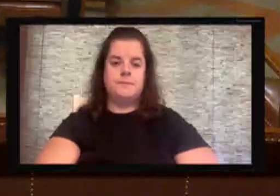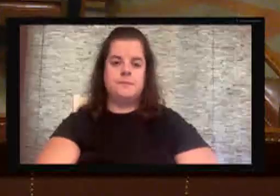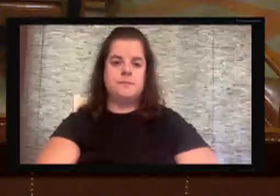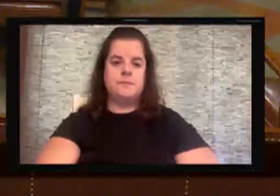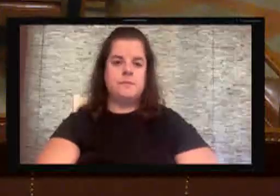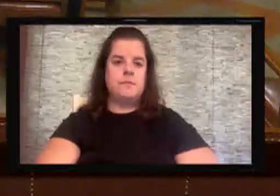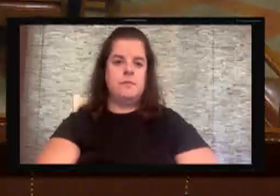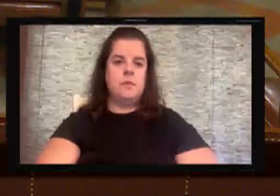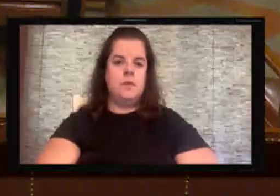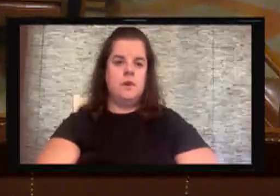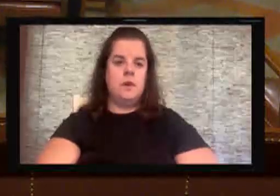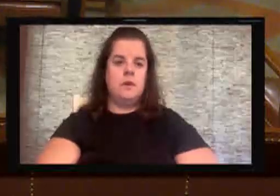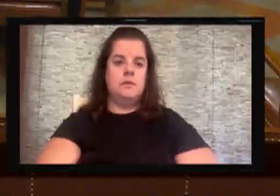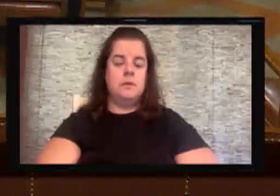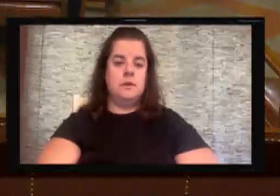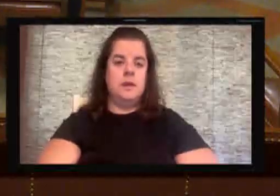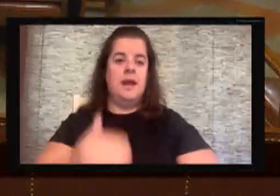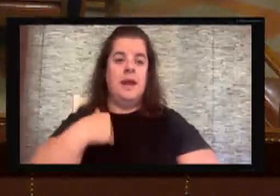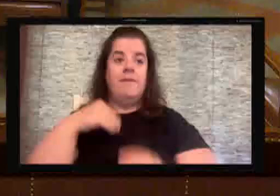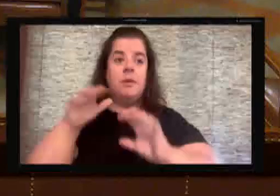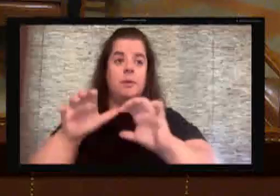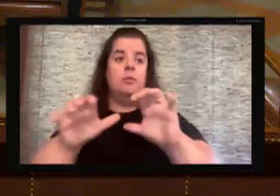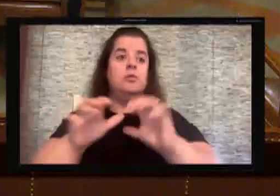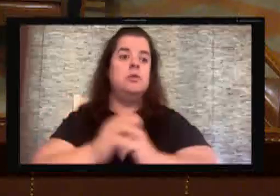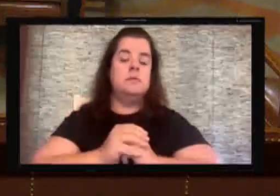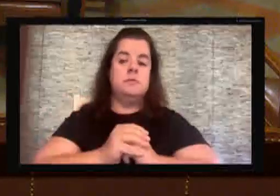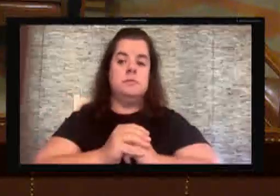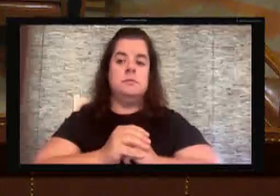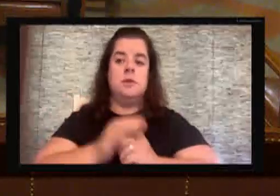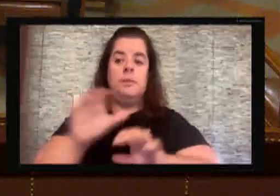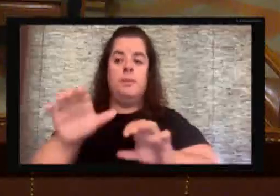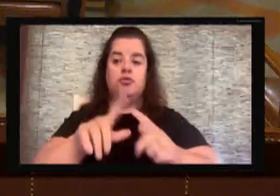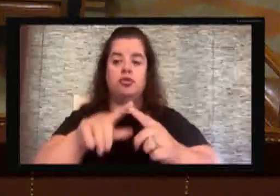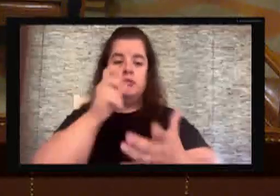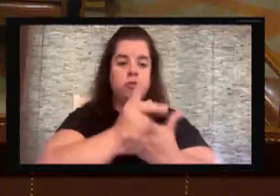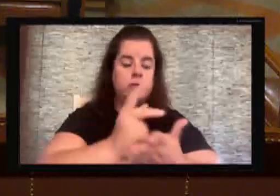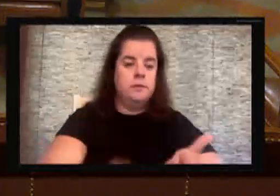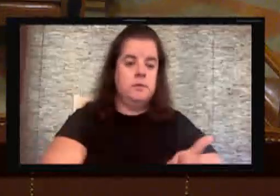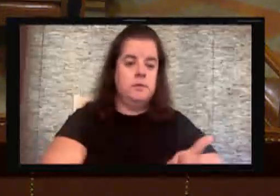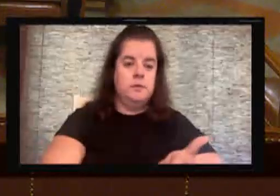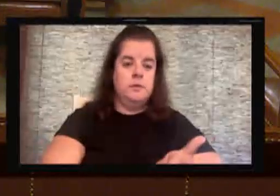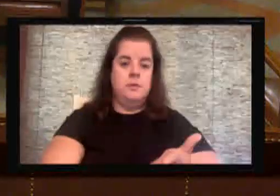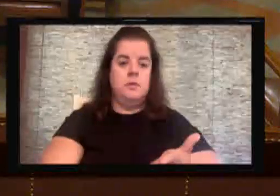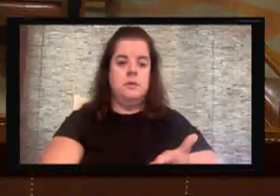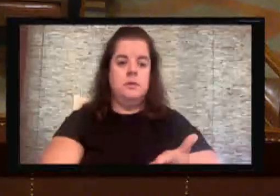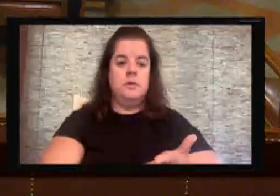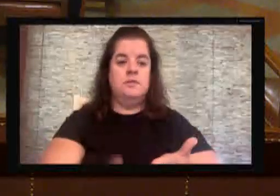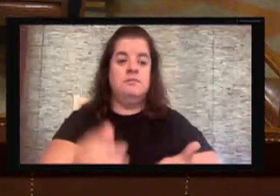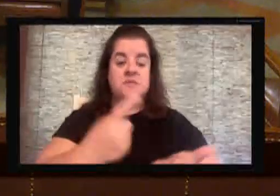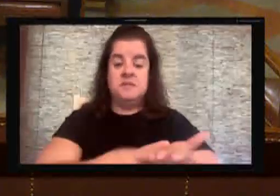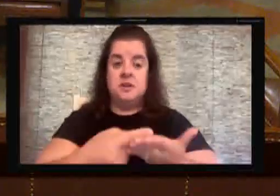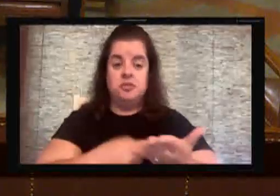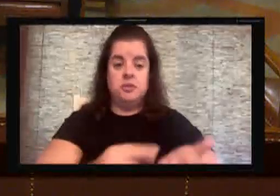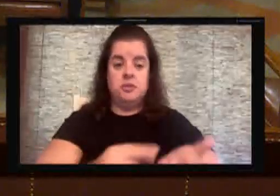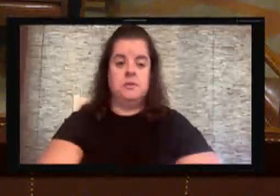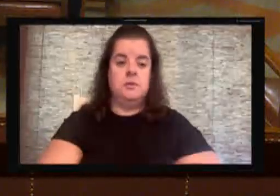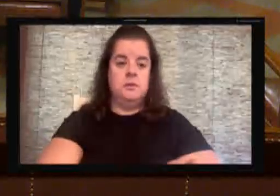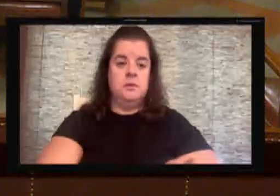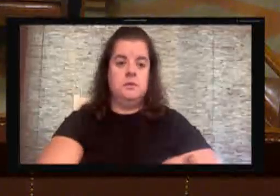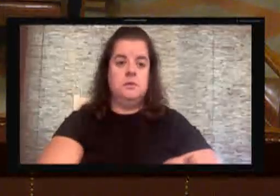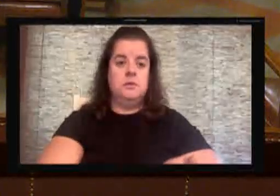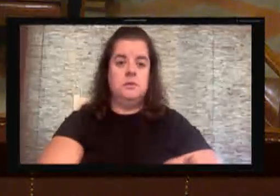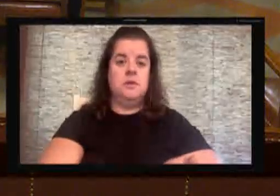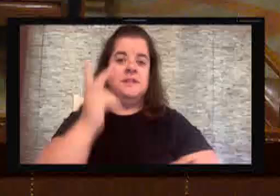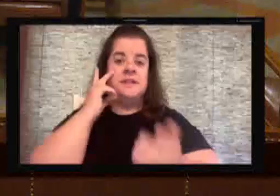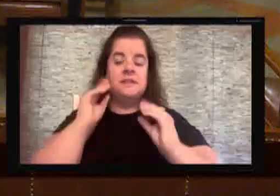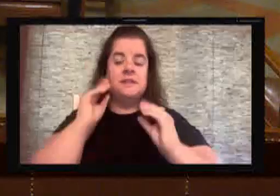Is there a motion? Motion to approve. Second. Discussion? Seeing none, all those in favor